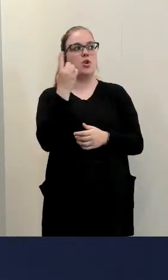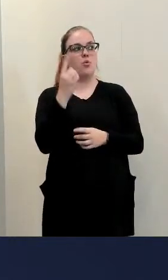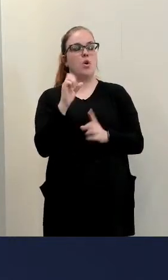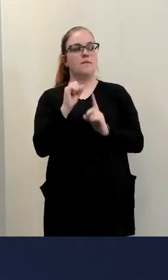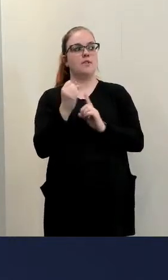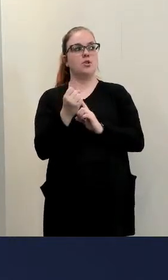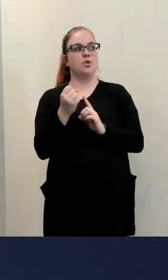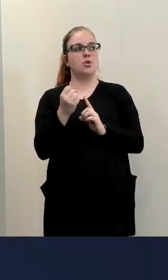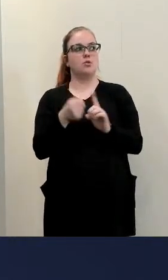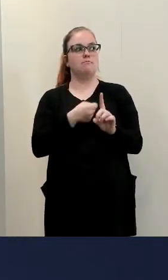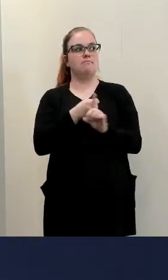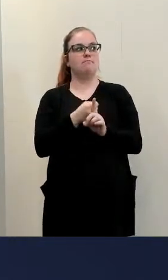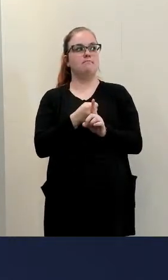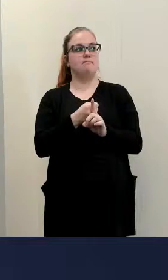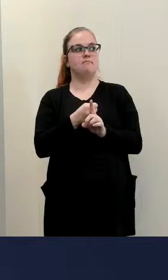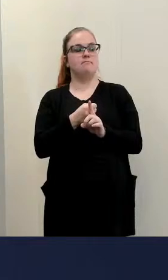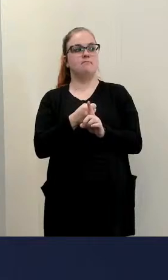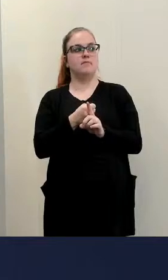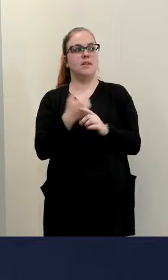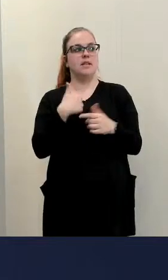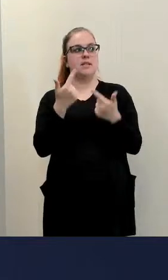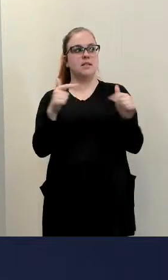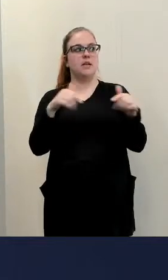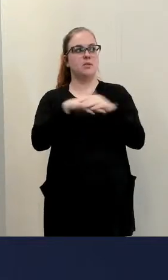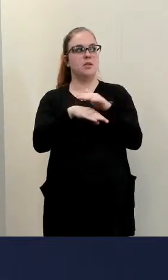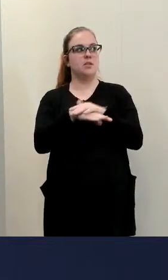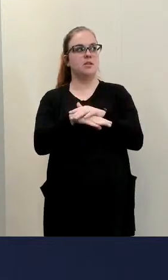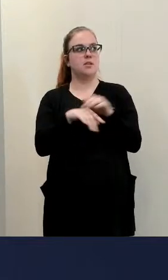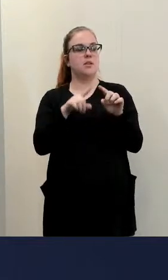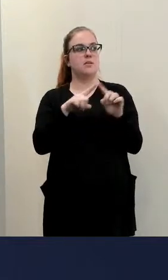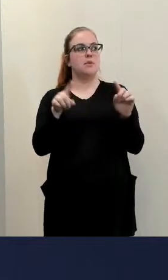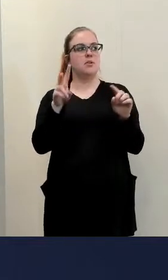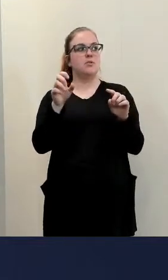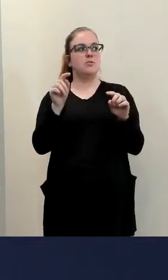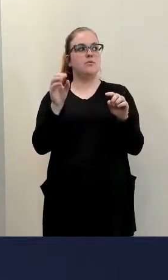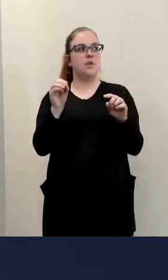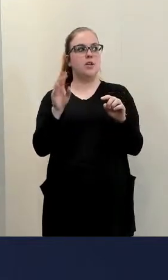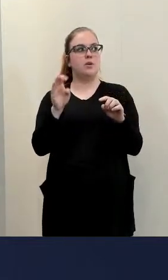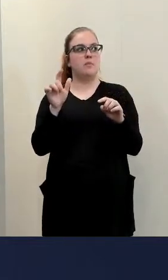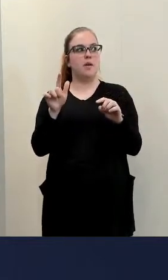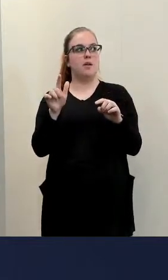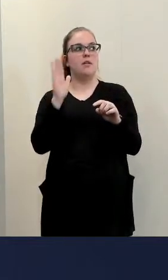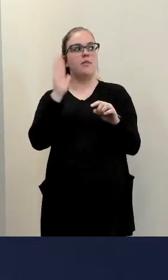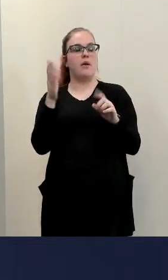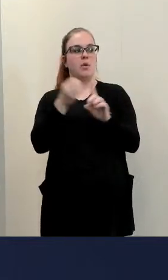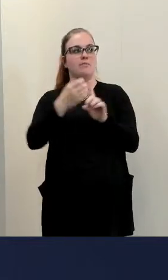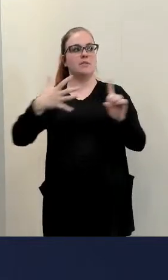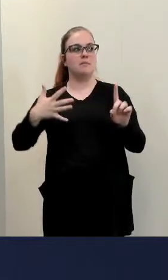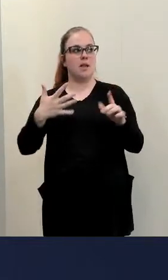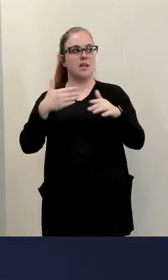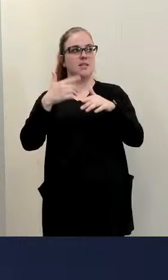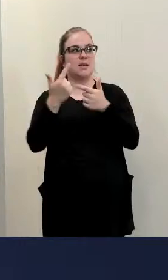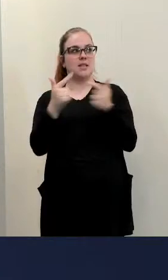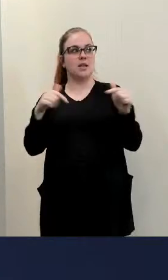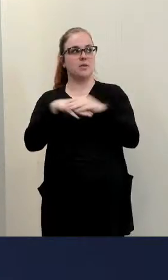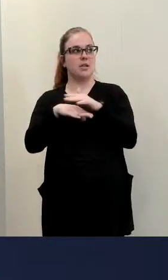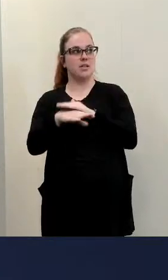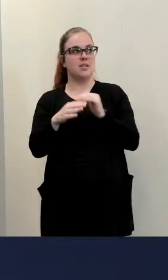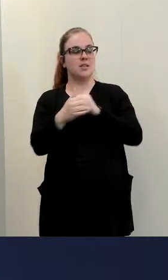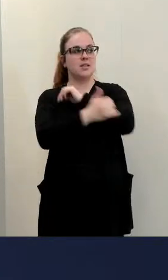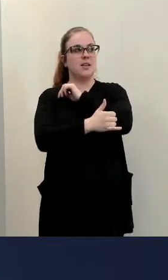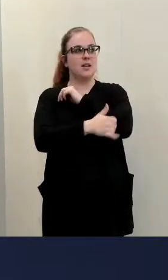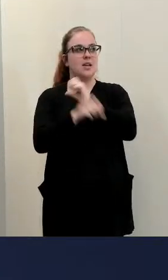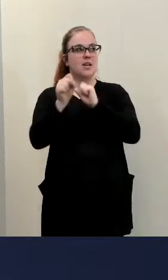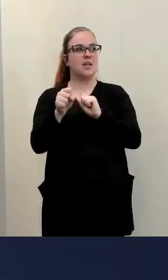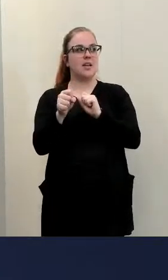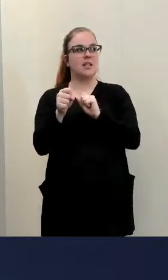of health that's identified in the report is language access, but you vetoed a bill earlier this year that would have expanded language access in the county.